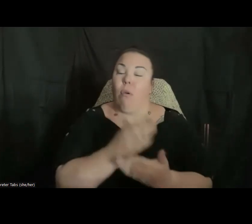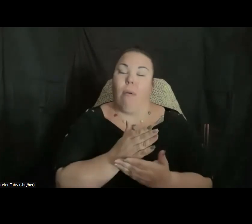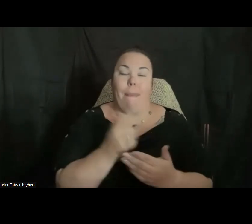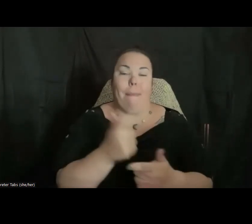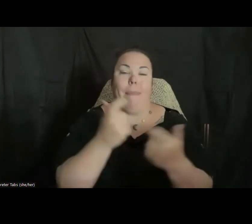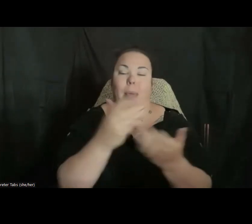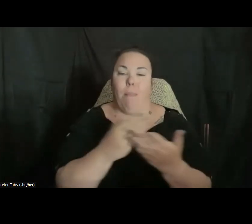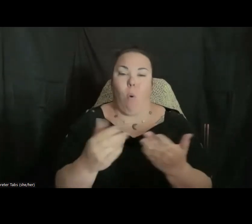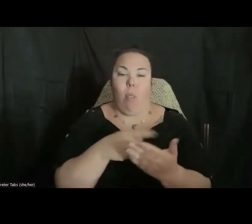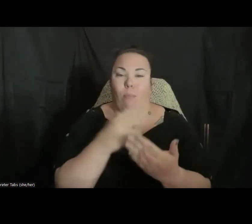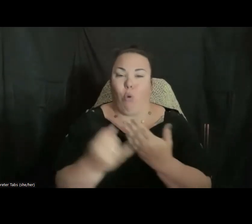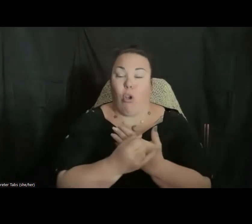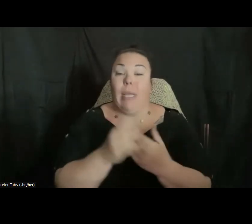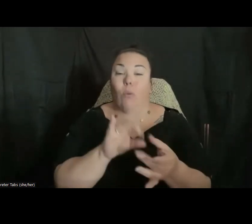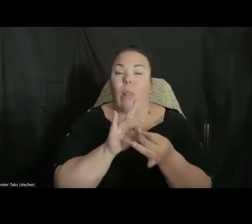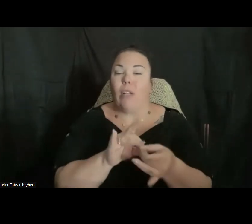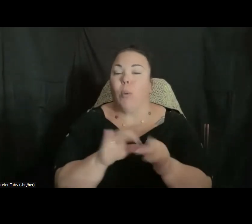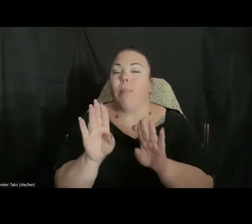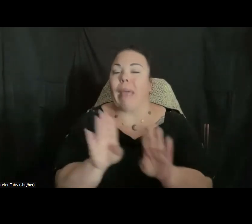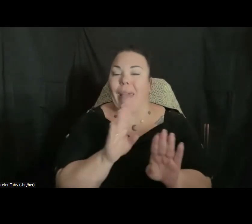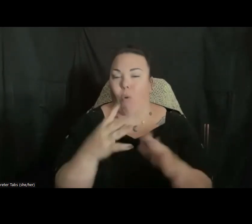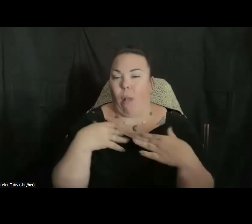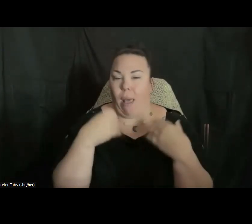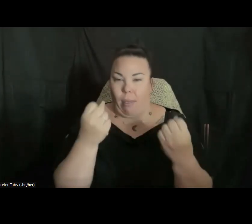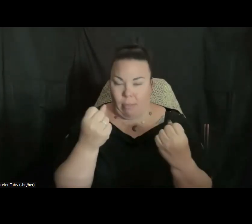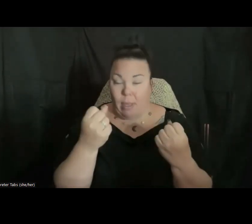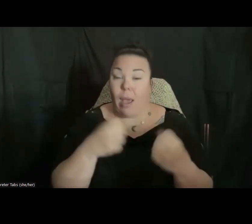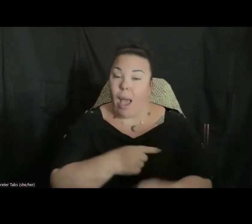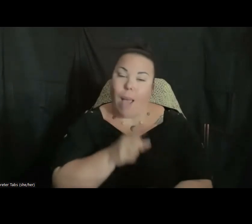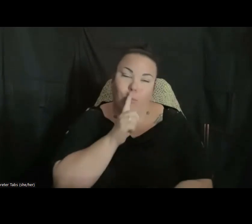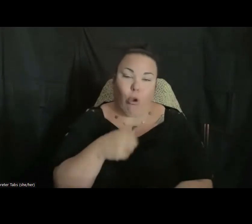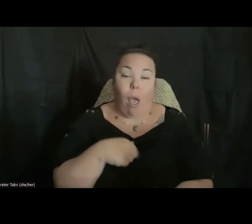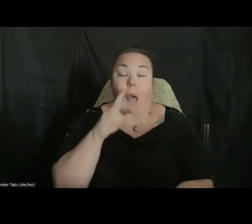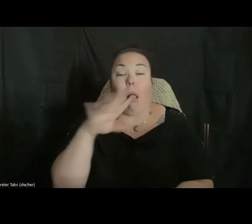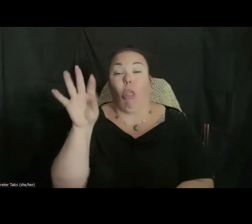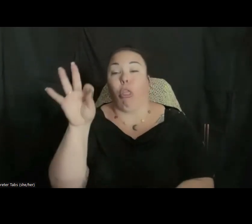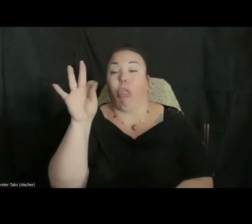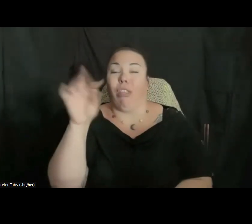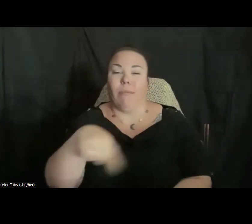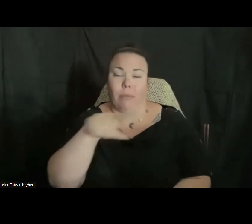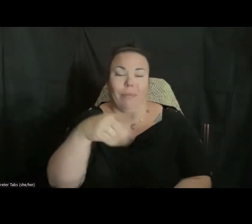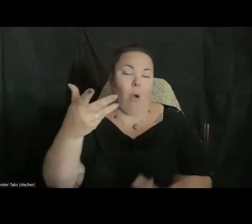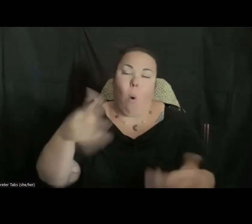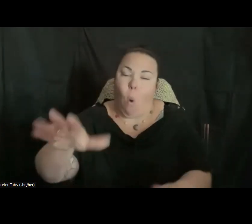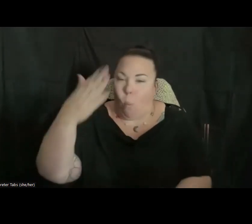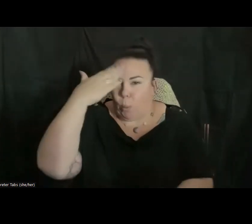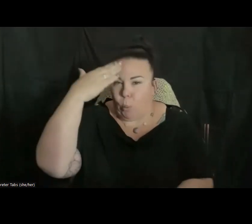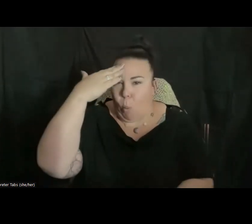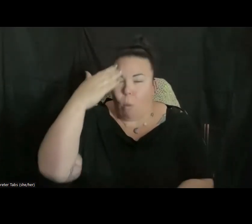is around behavioral health. So, and I'm sure that I am preaching to the choir in this, but behavioral health is something